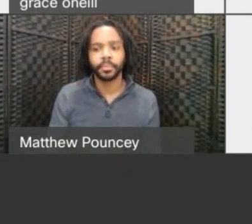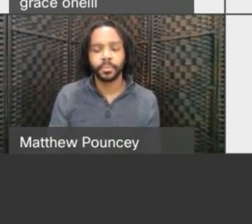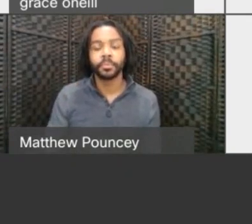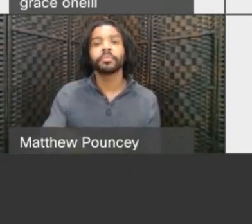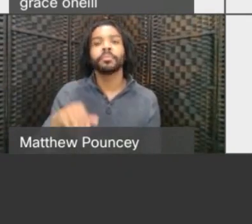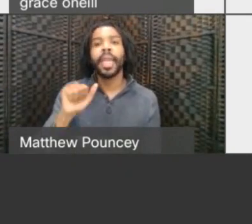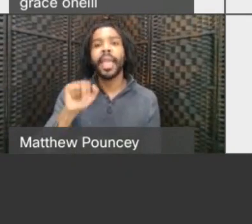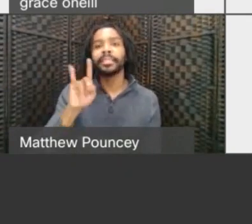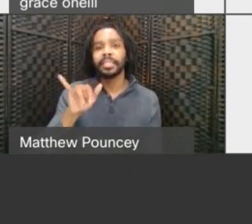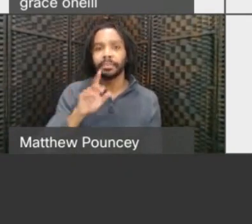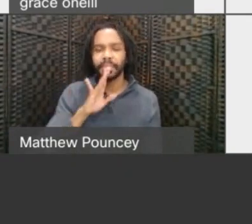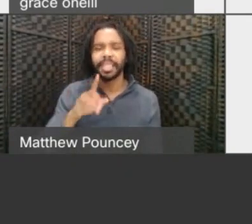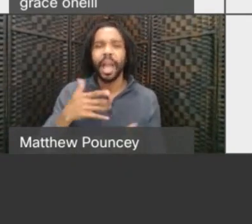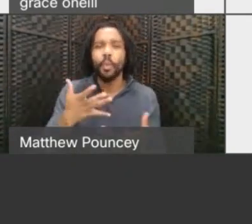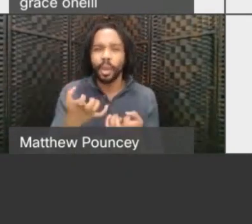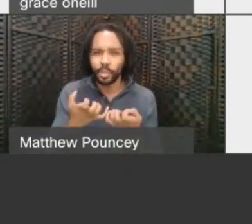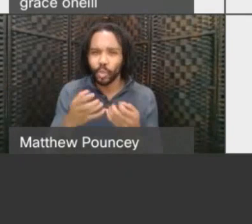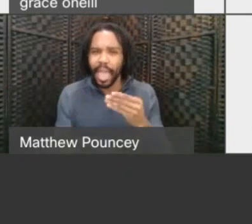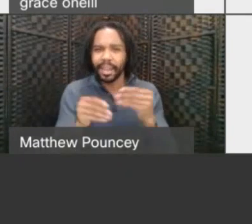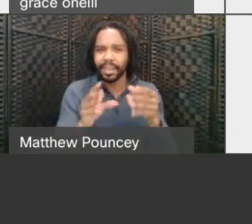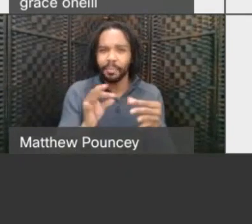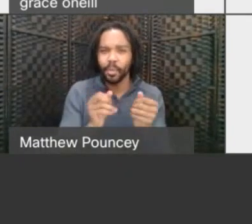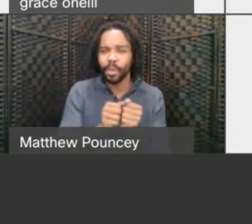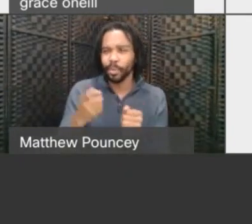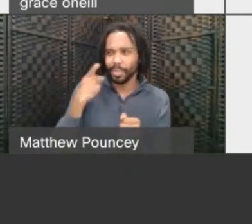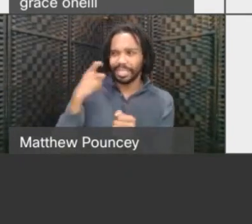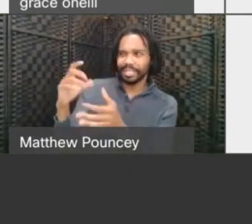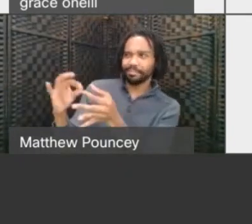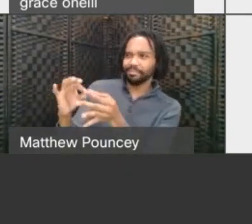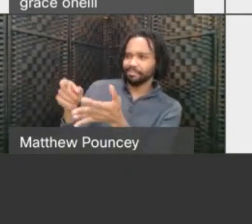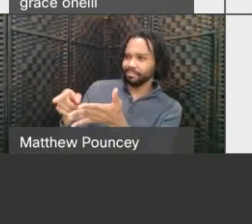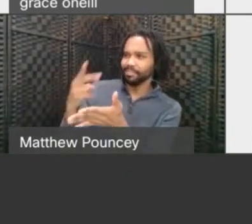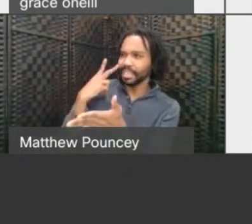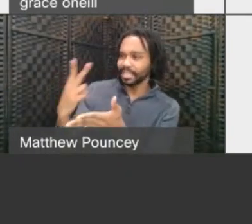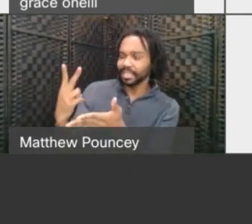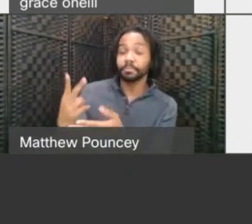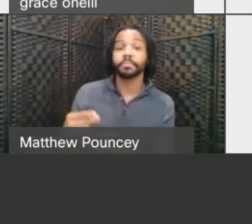to provide a caveat to this, first of all, which is